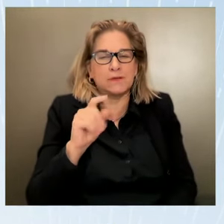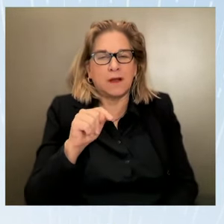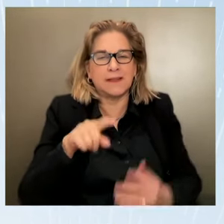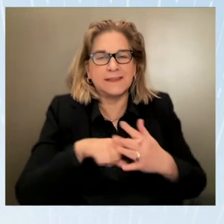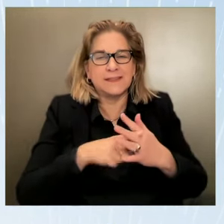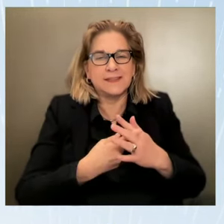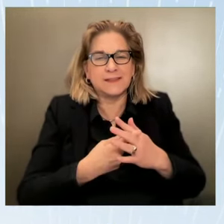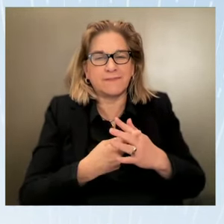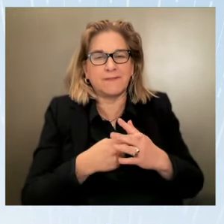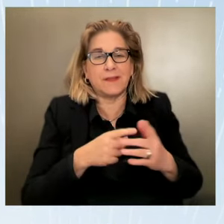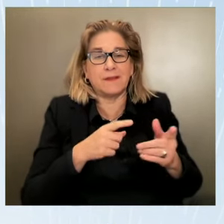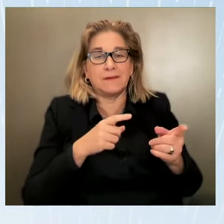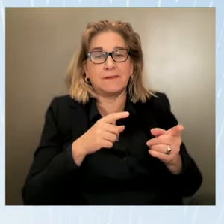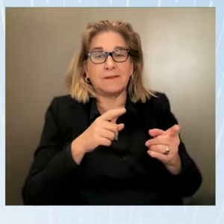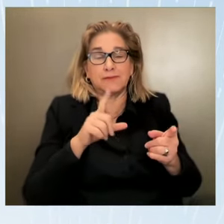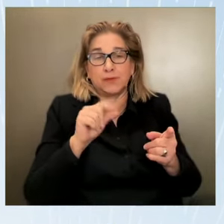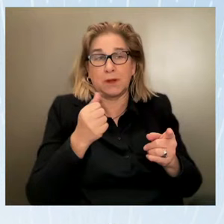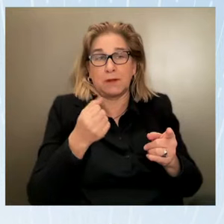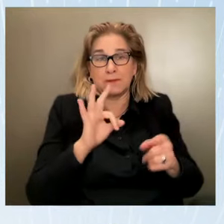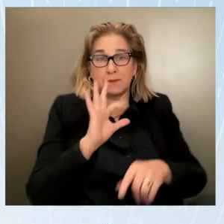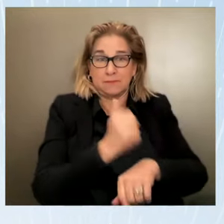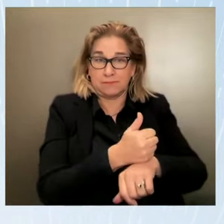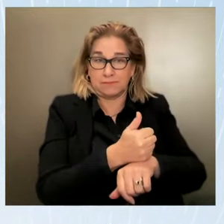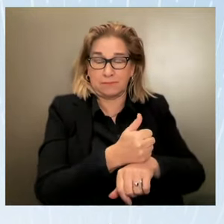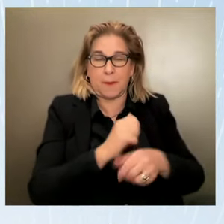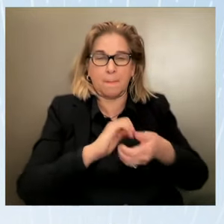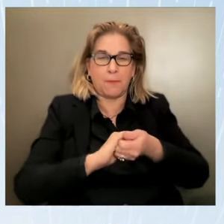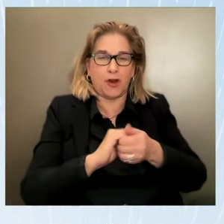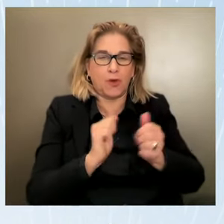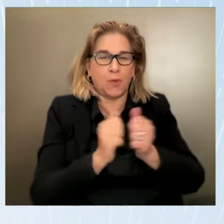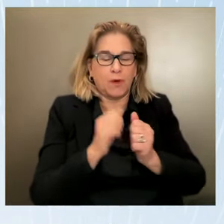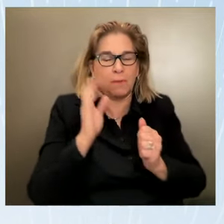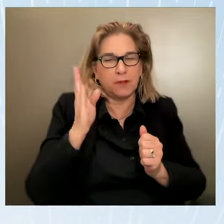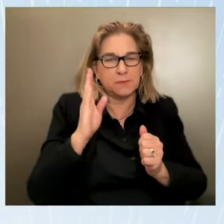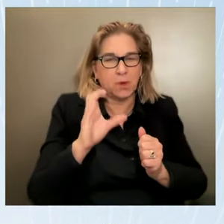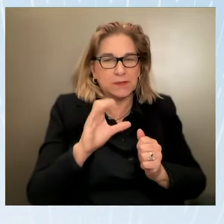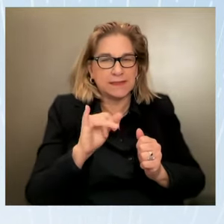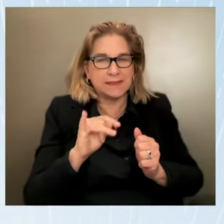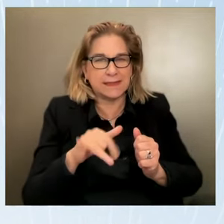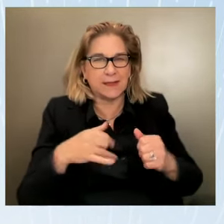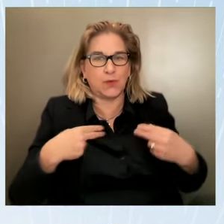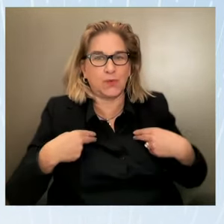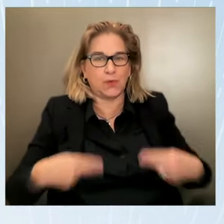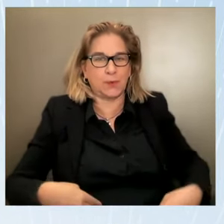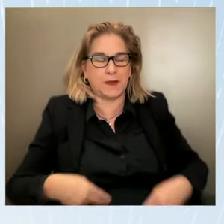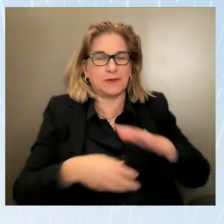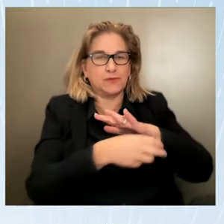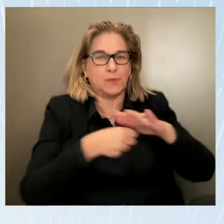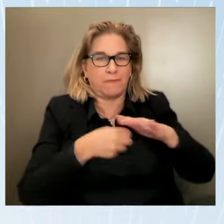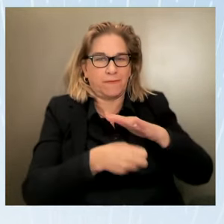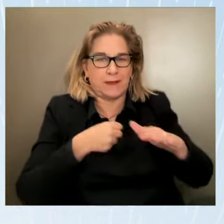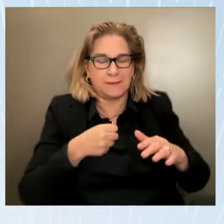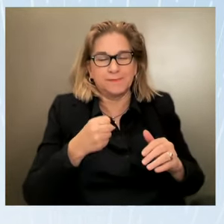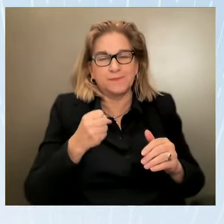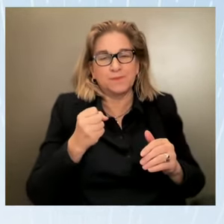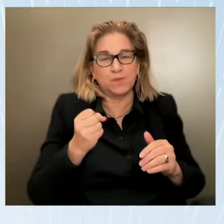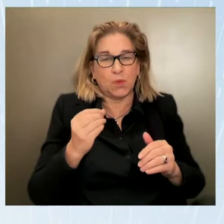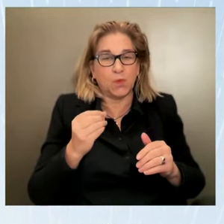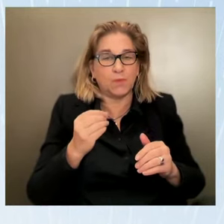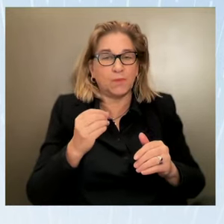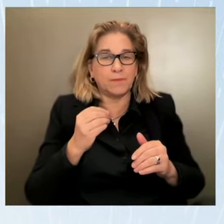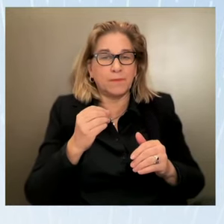a safe, judgment-free entry point for victims of trafficking and abuse. It's named after a marker that some of